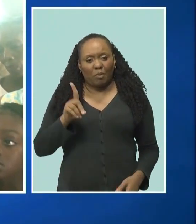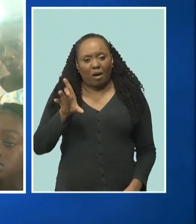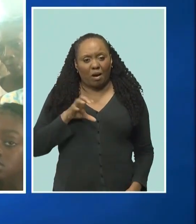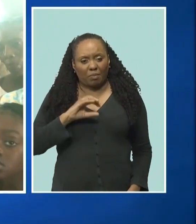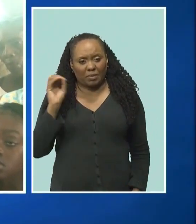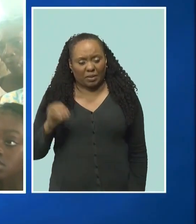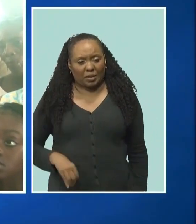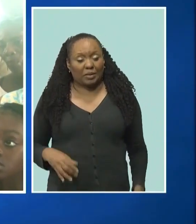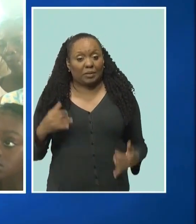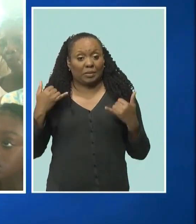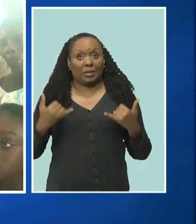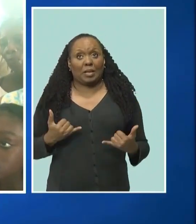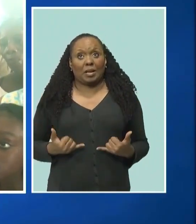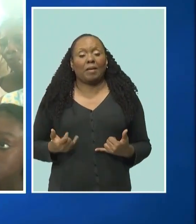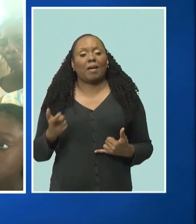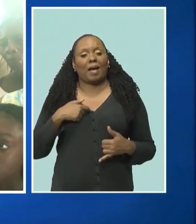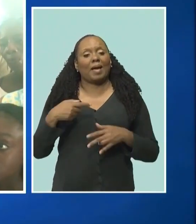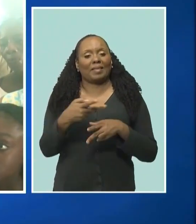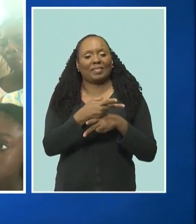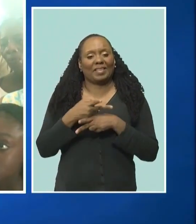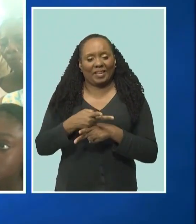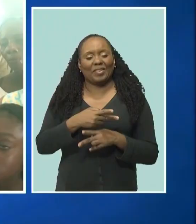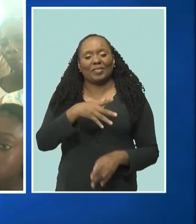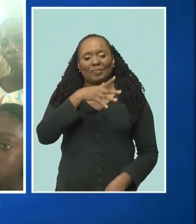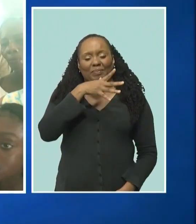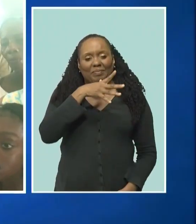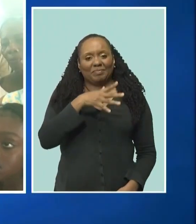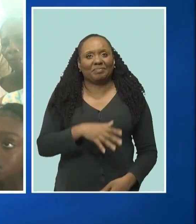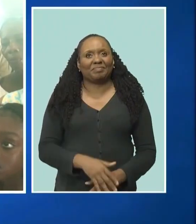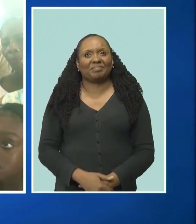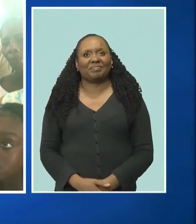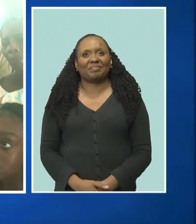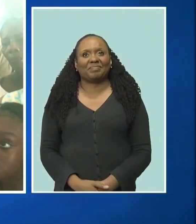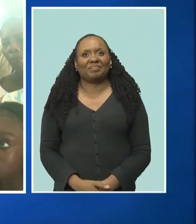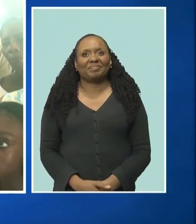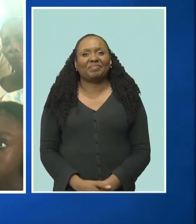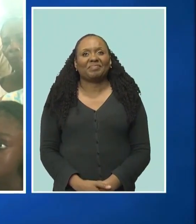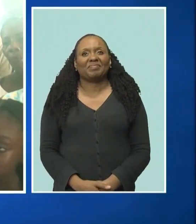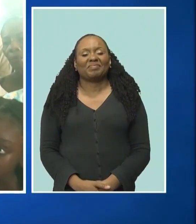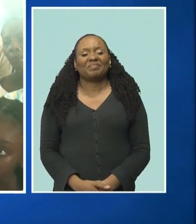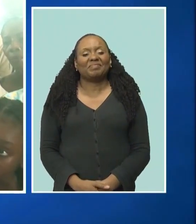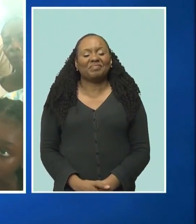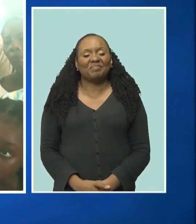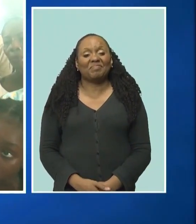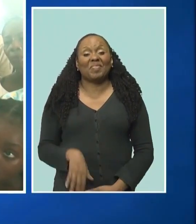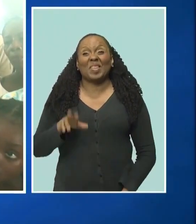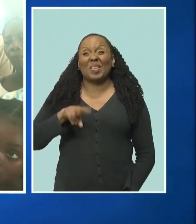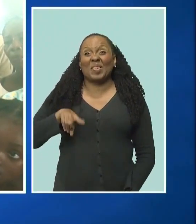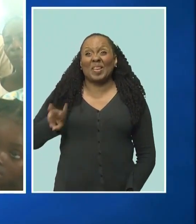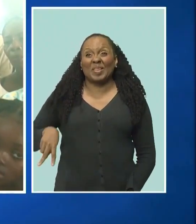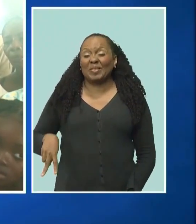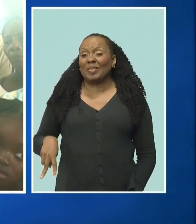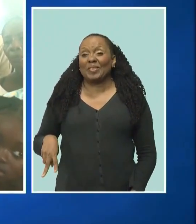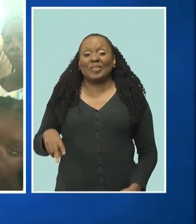But she's at the point now I have to take care of her. I never thought at 22 years she would live with that prosthesis.